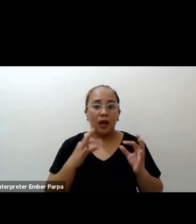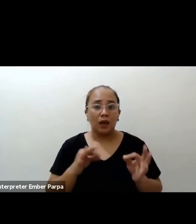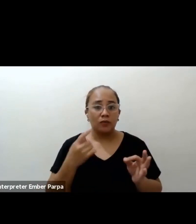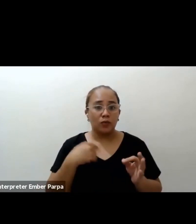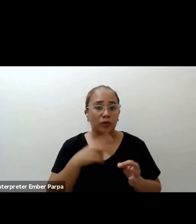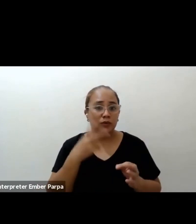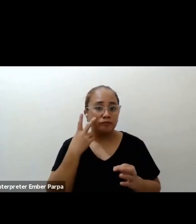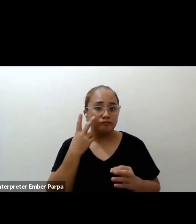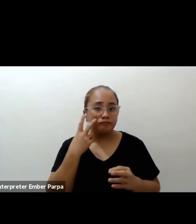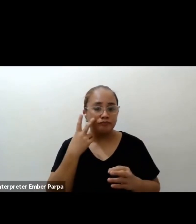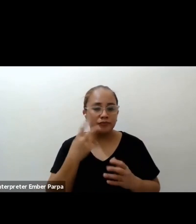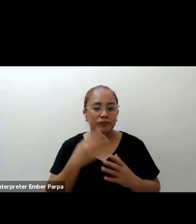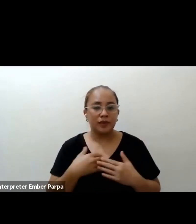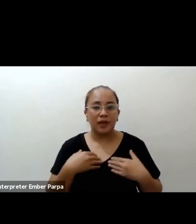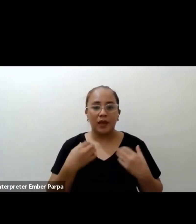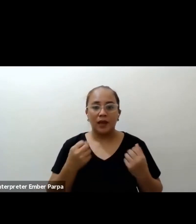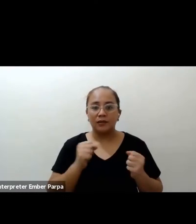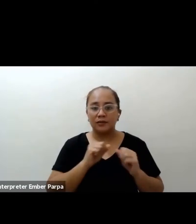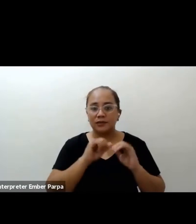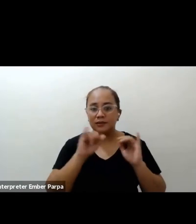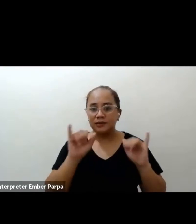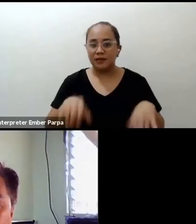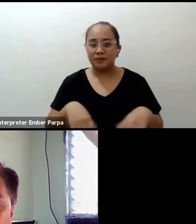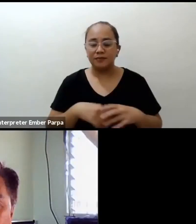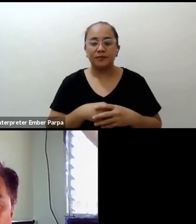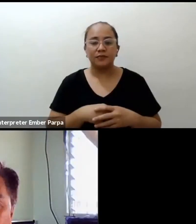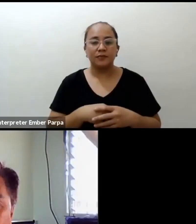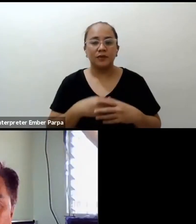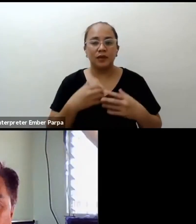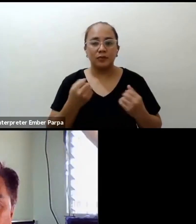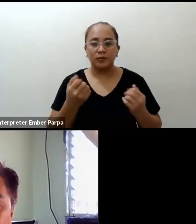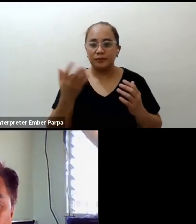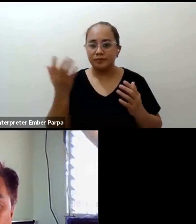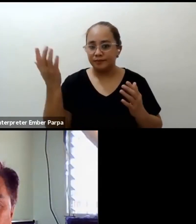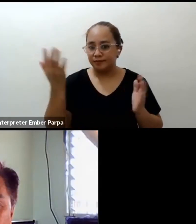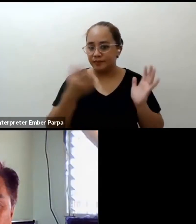natin yung health system o yung health sector as I presented it,